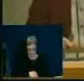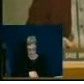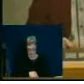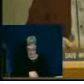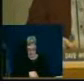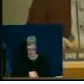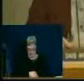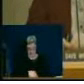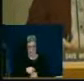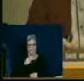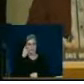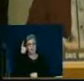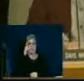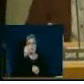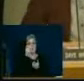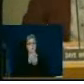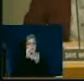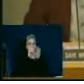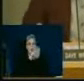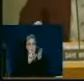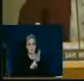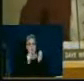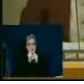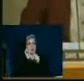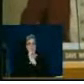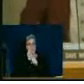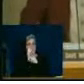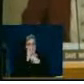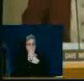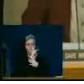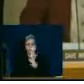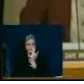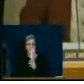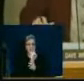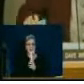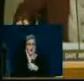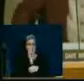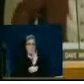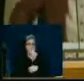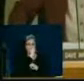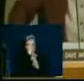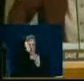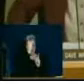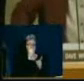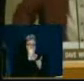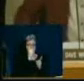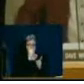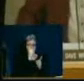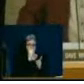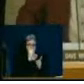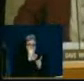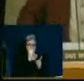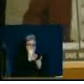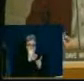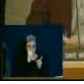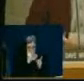This is a resolution approving a contract of employment between the Knox County Board of Education